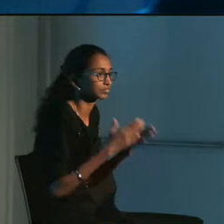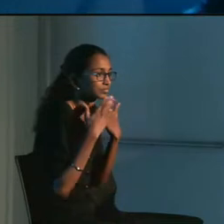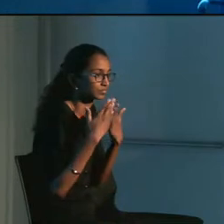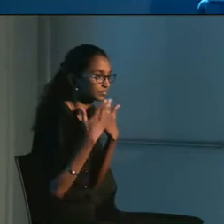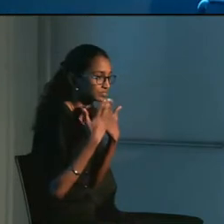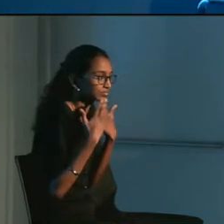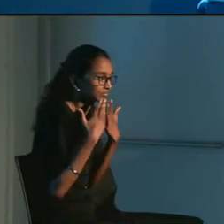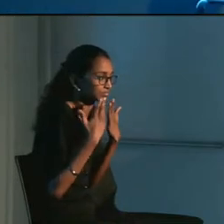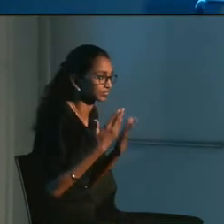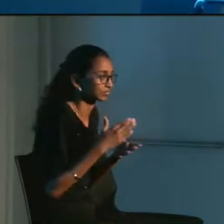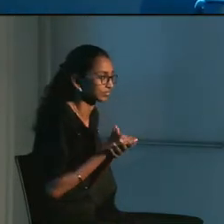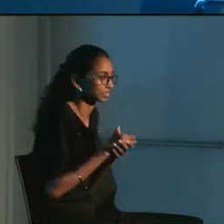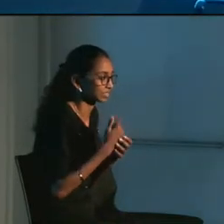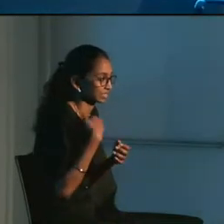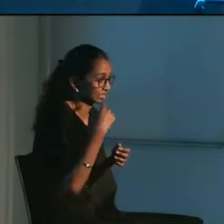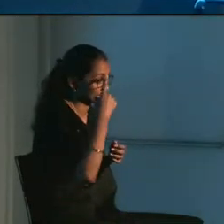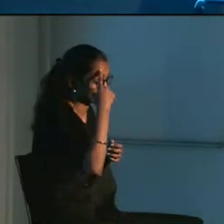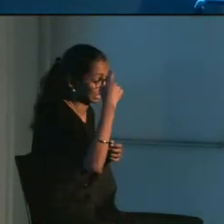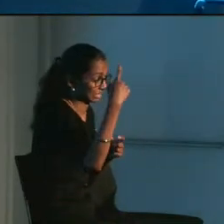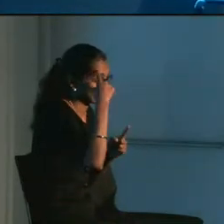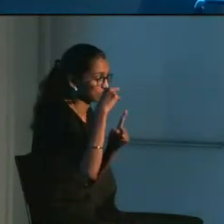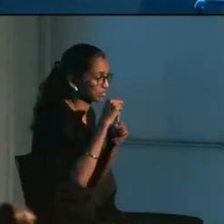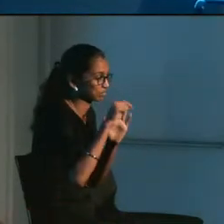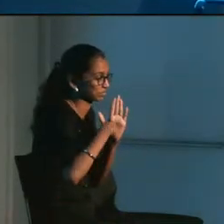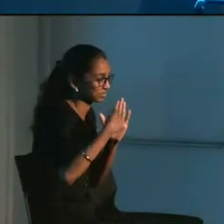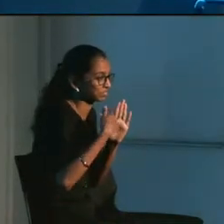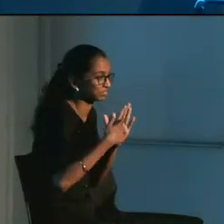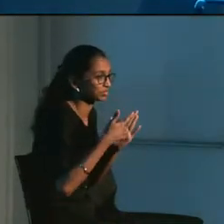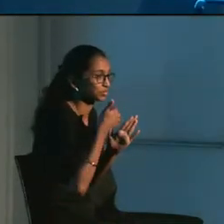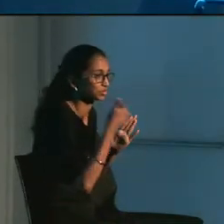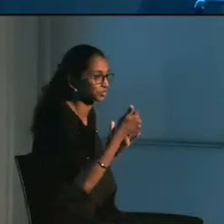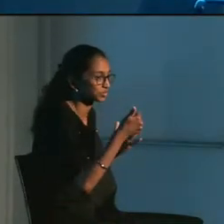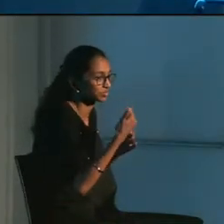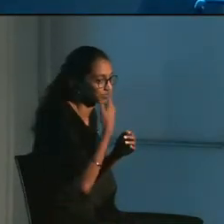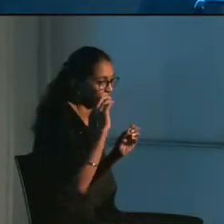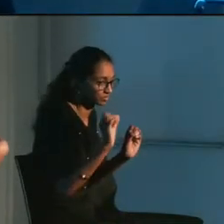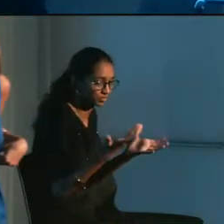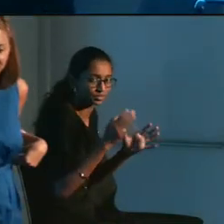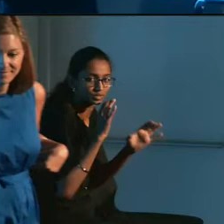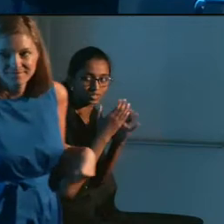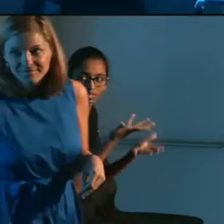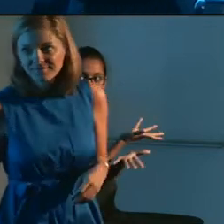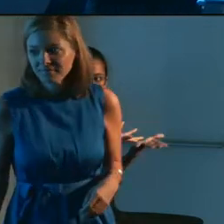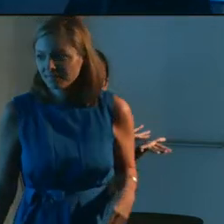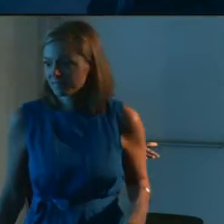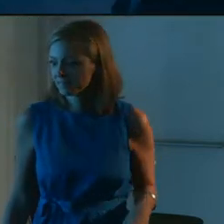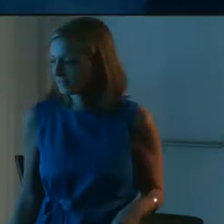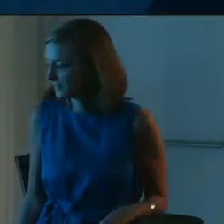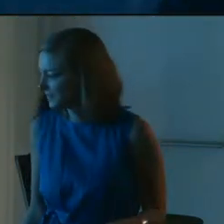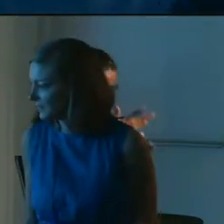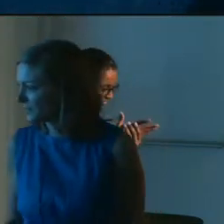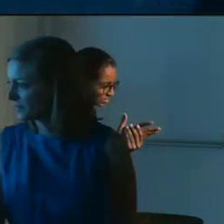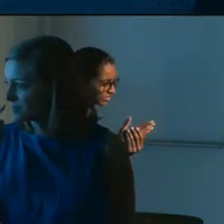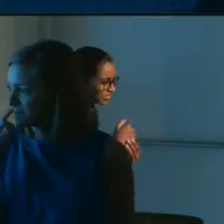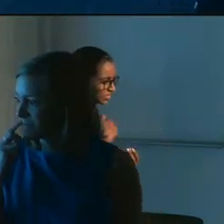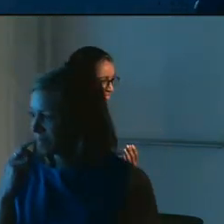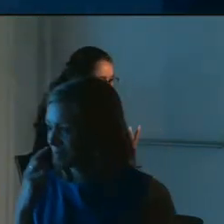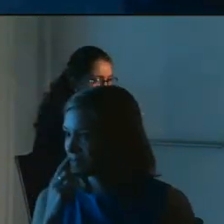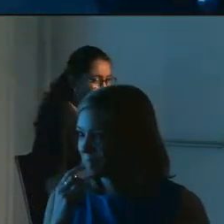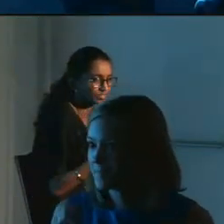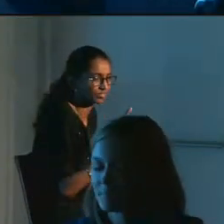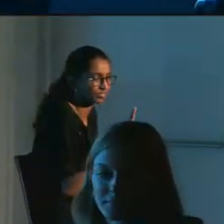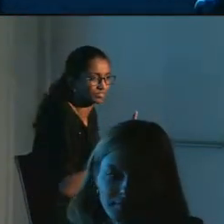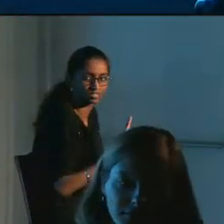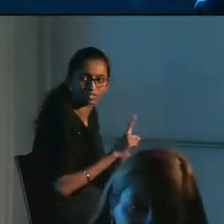really a dream project, I think. Good note to begin a conversation. So I believe we have just about